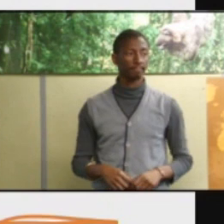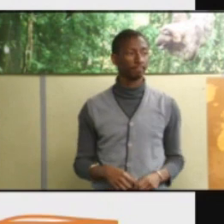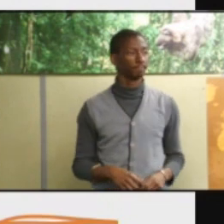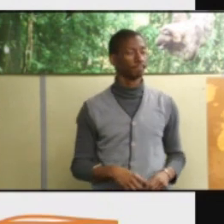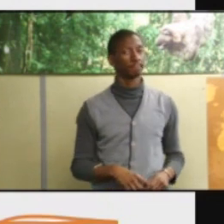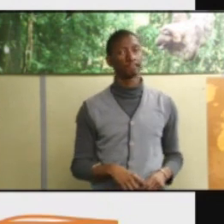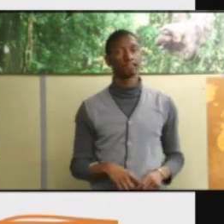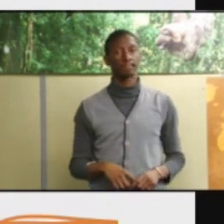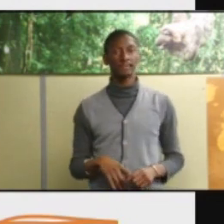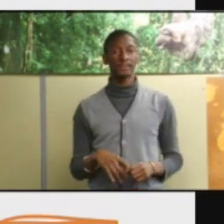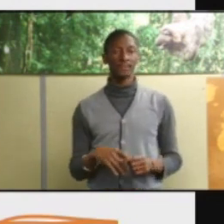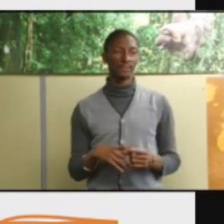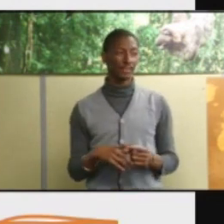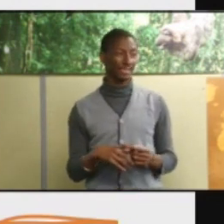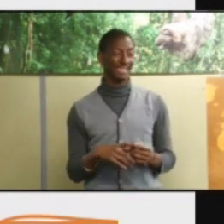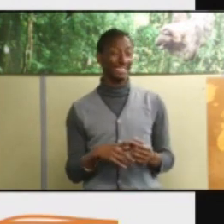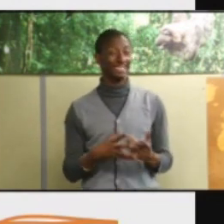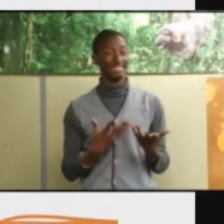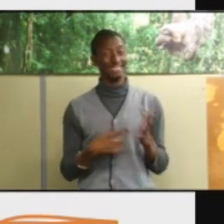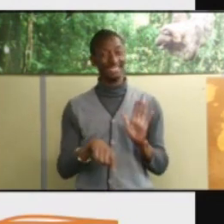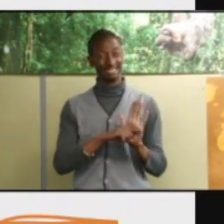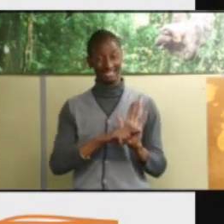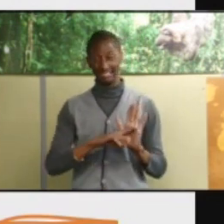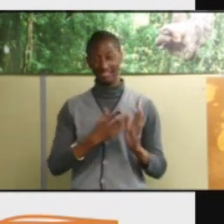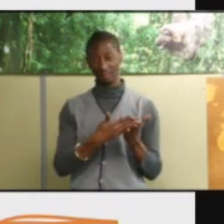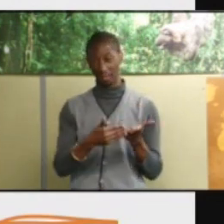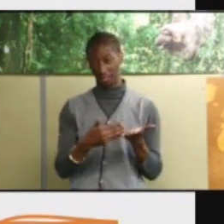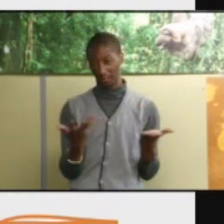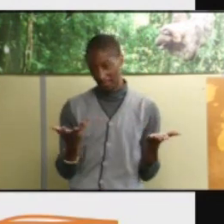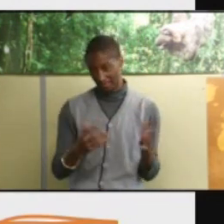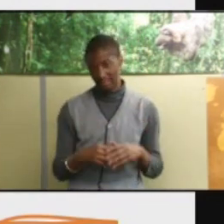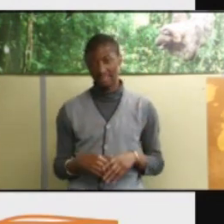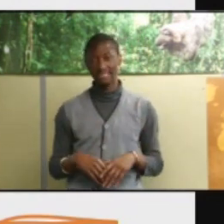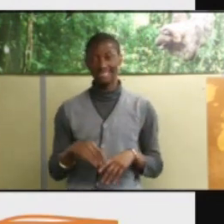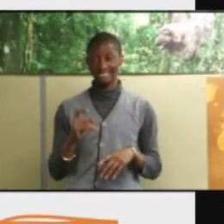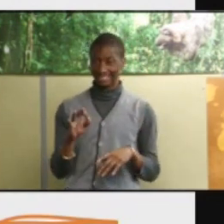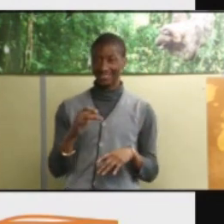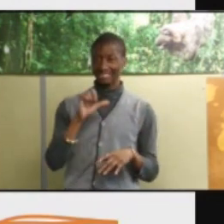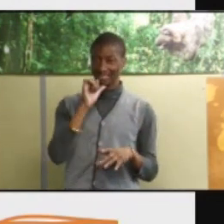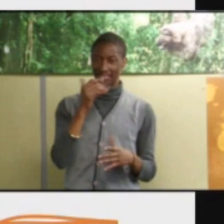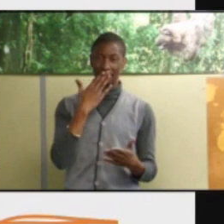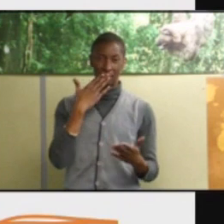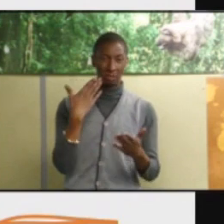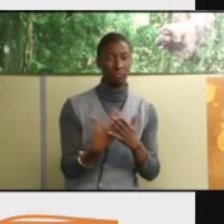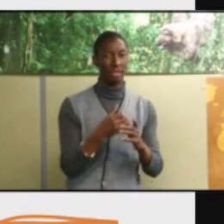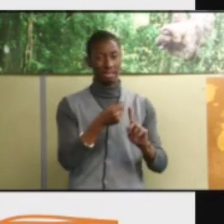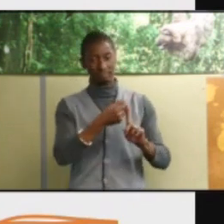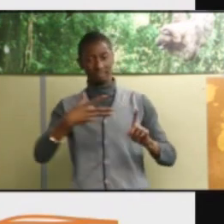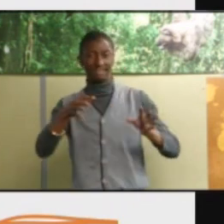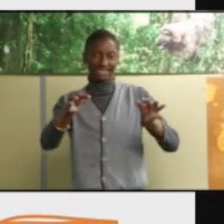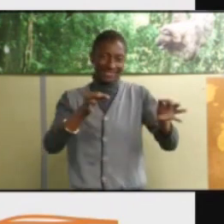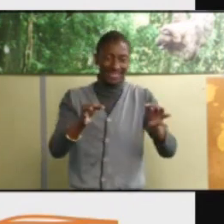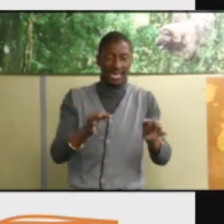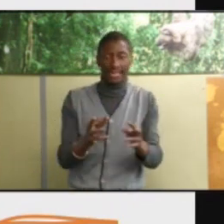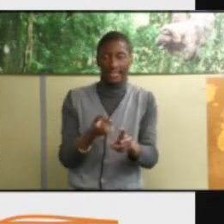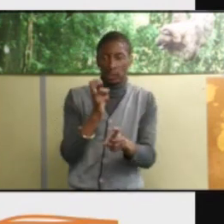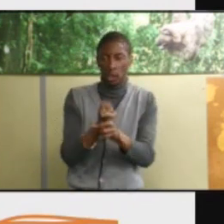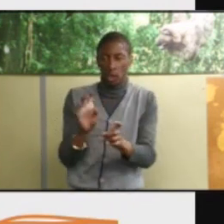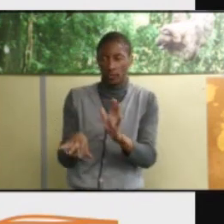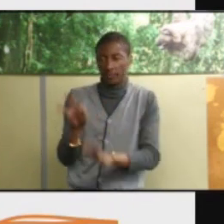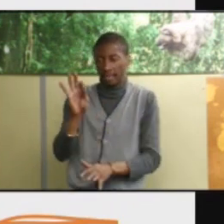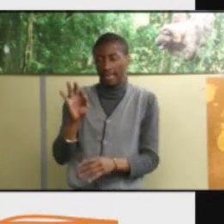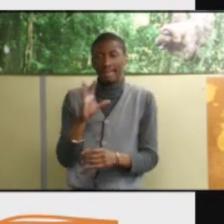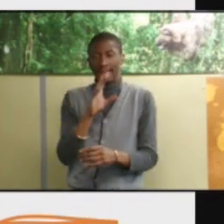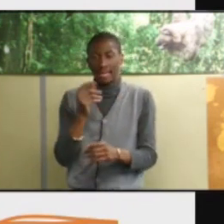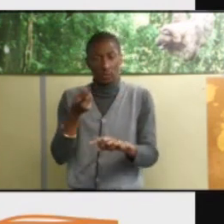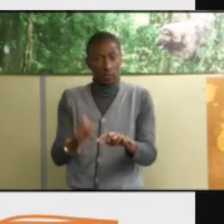So the negative with this is if it isn't well defined, it's difficult to search out. And if you can't find anything that's